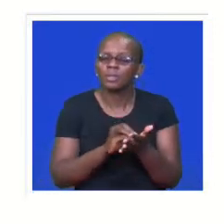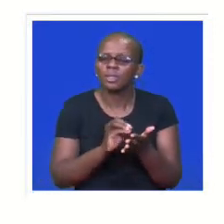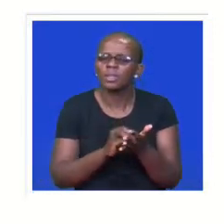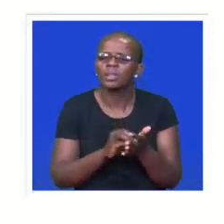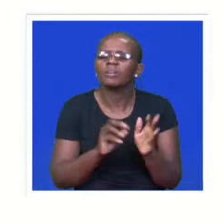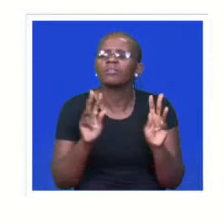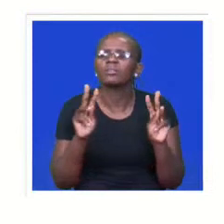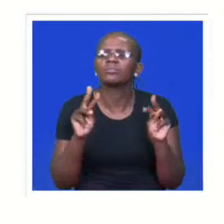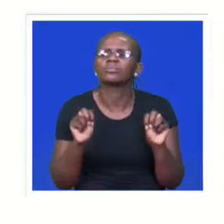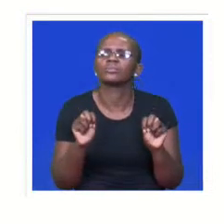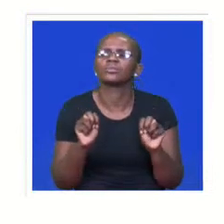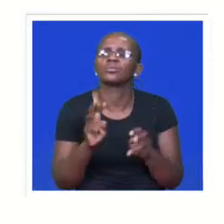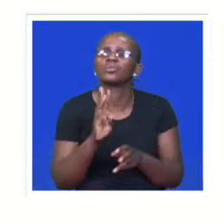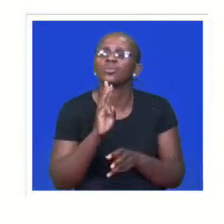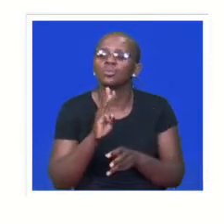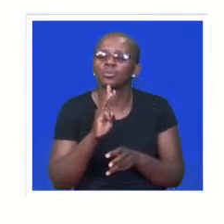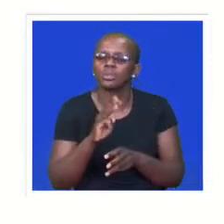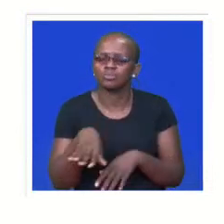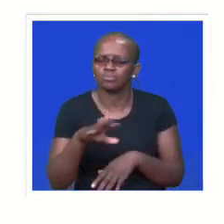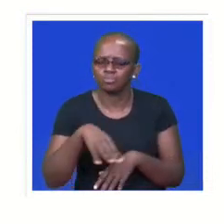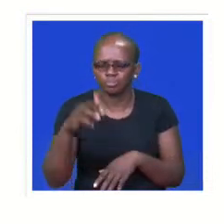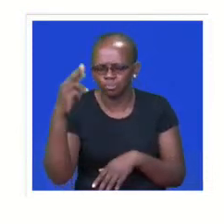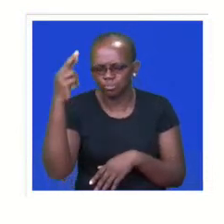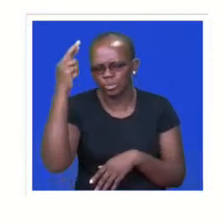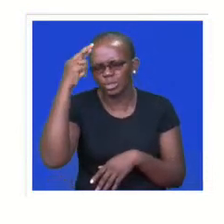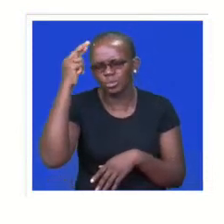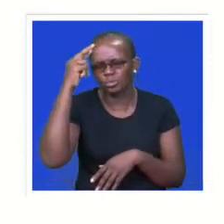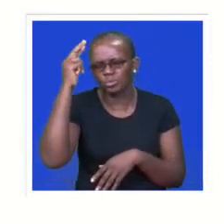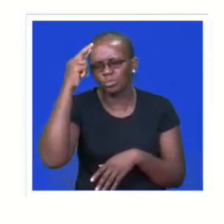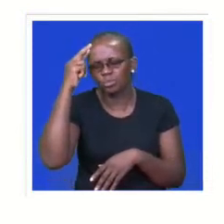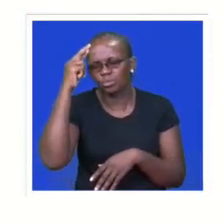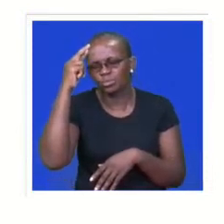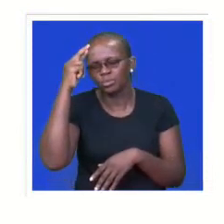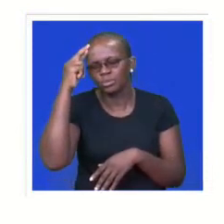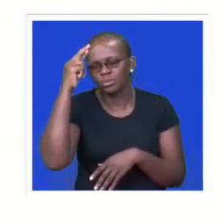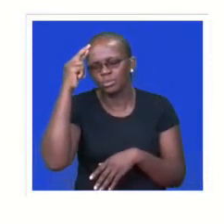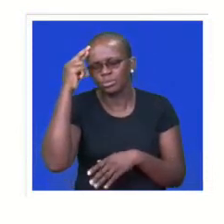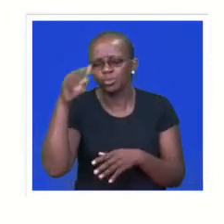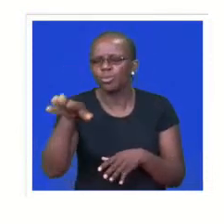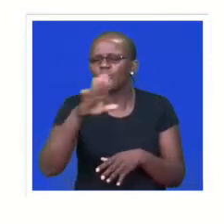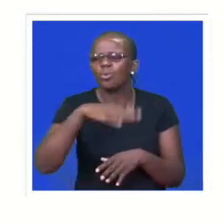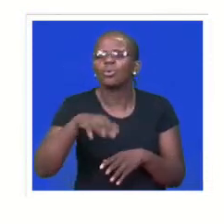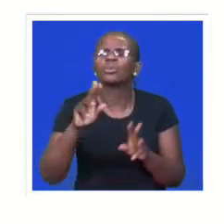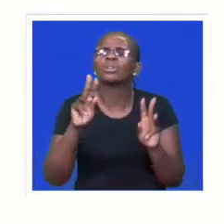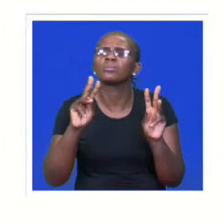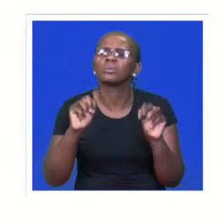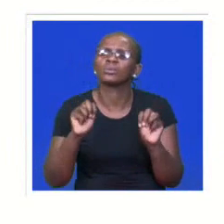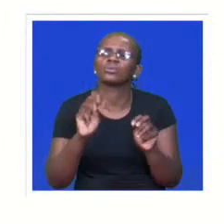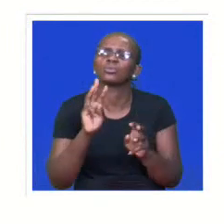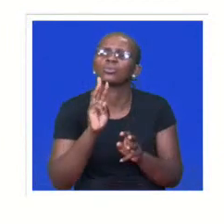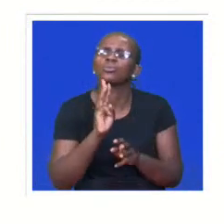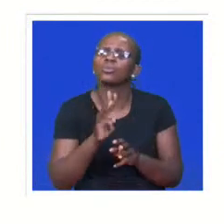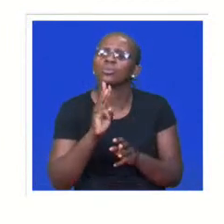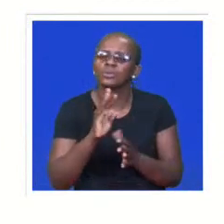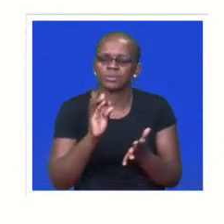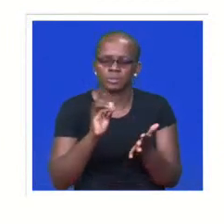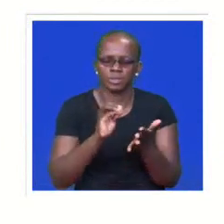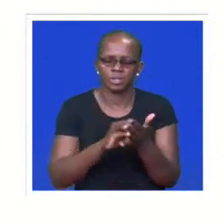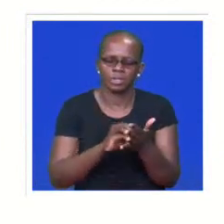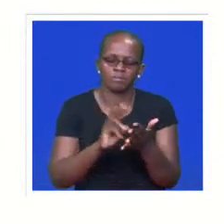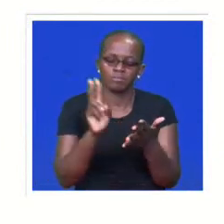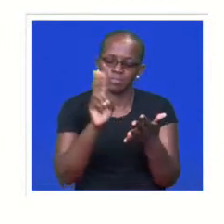will definitely find in the story. So it's wise for us to have a look into them before we continue reading the